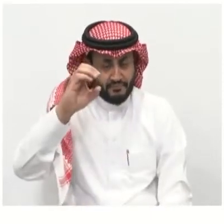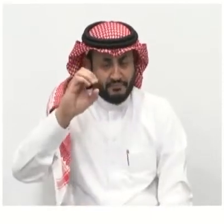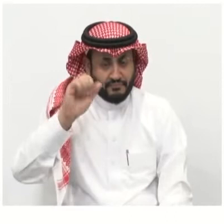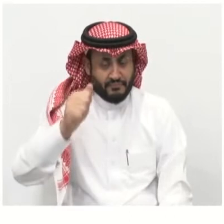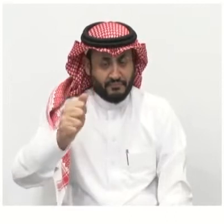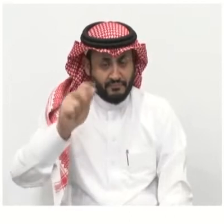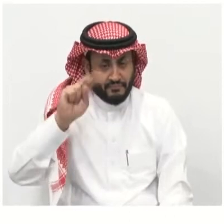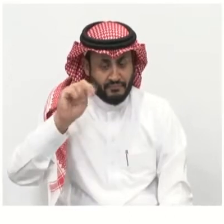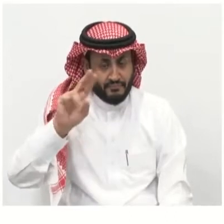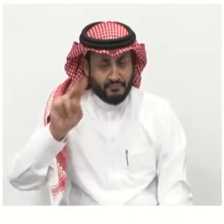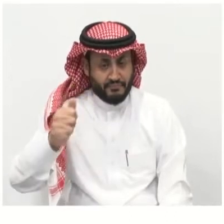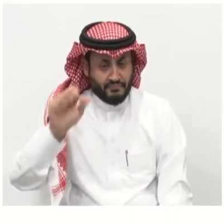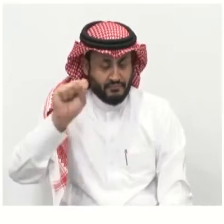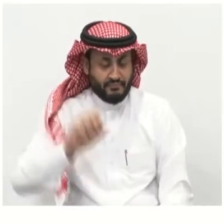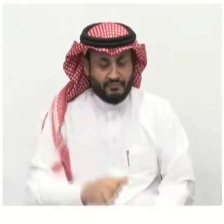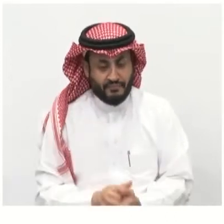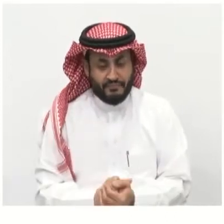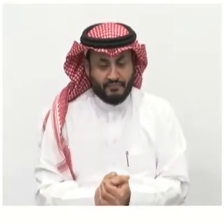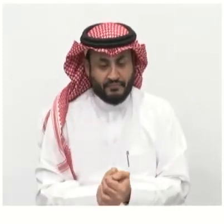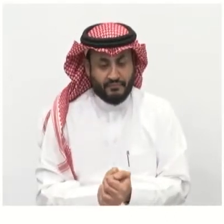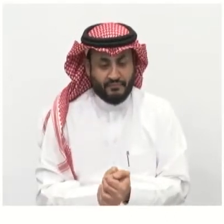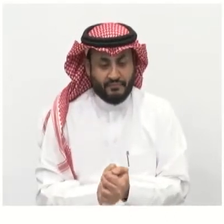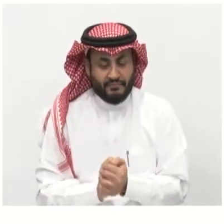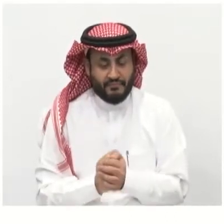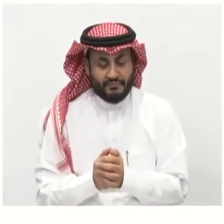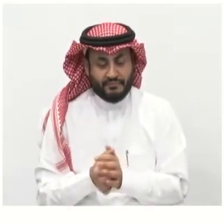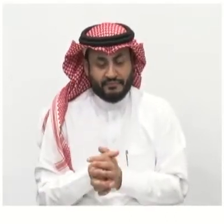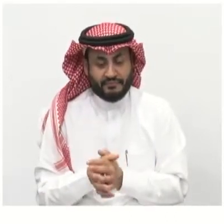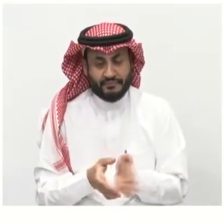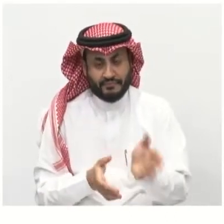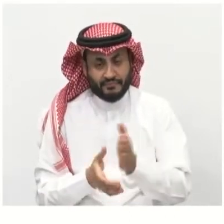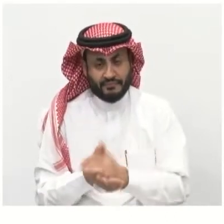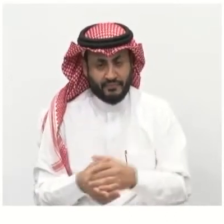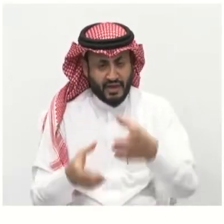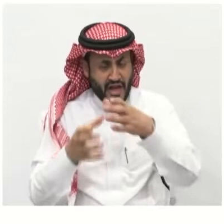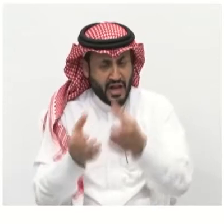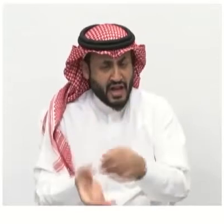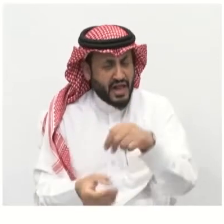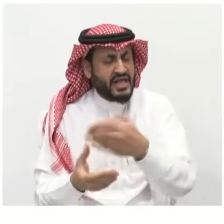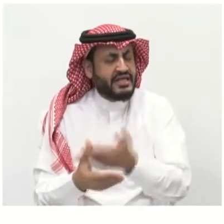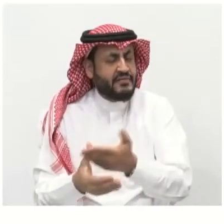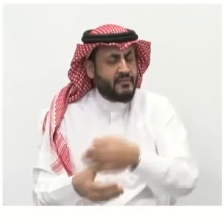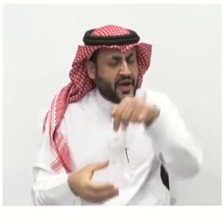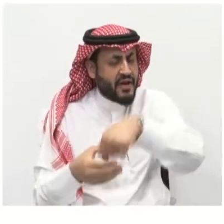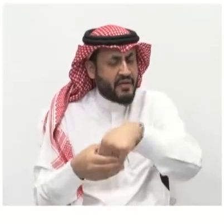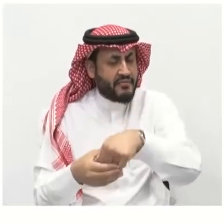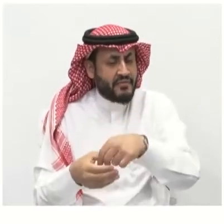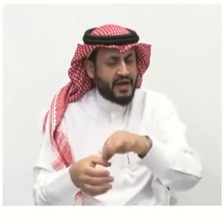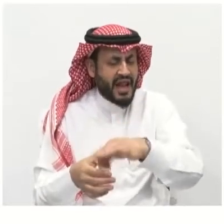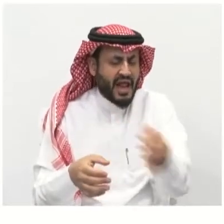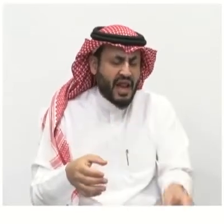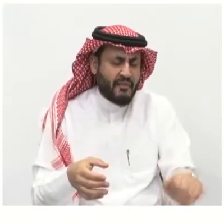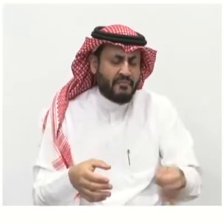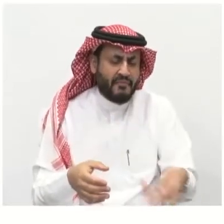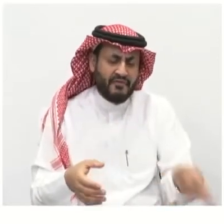tubes on the table. The brushes are always in a cup so they don't